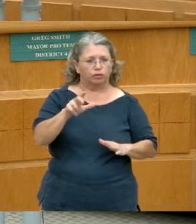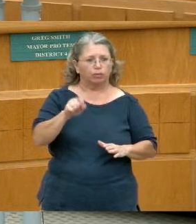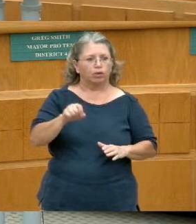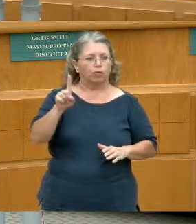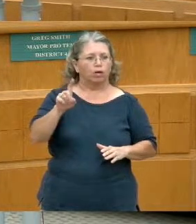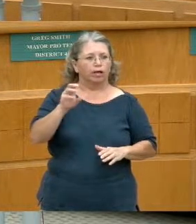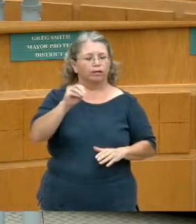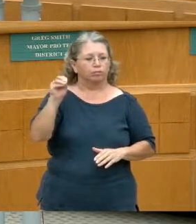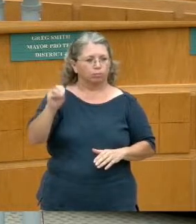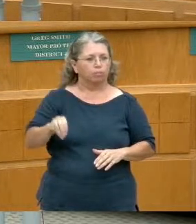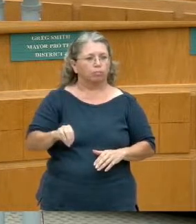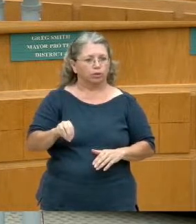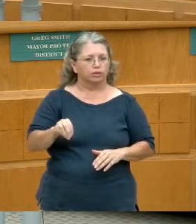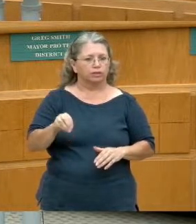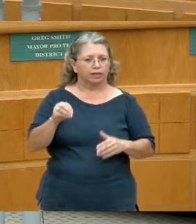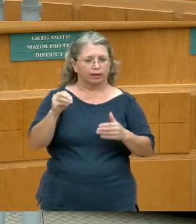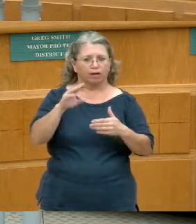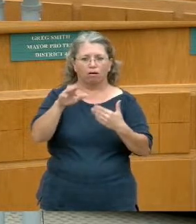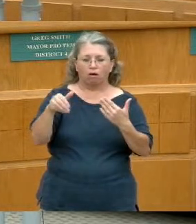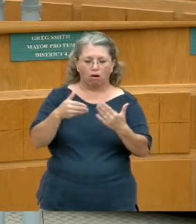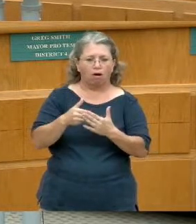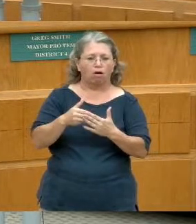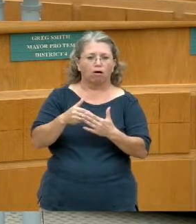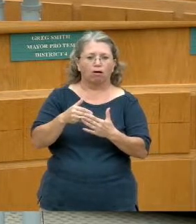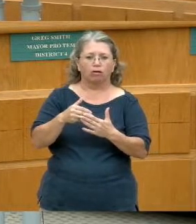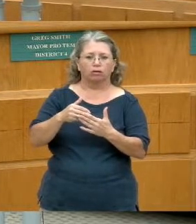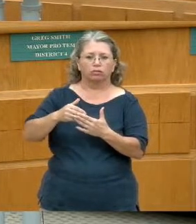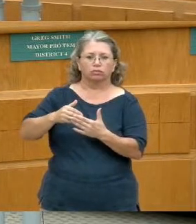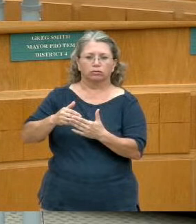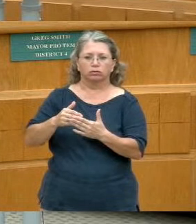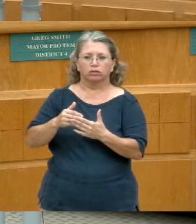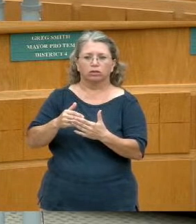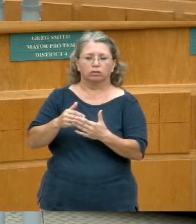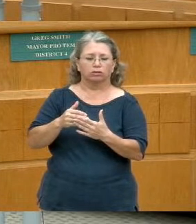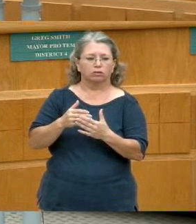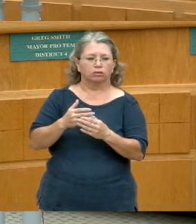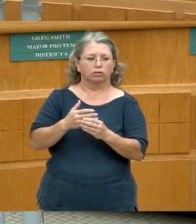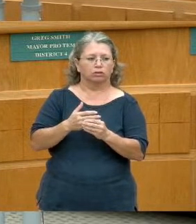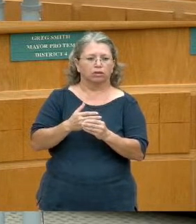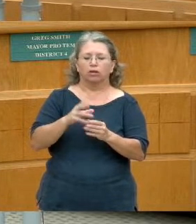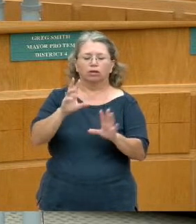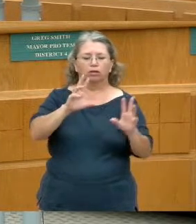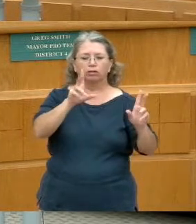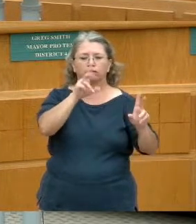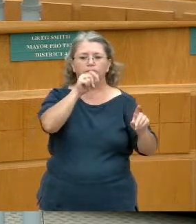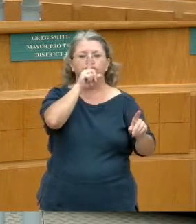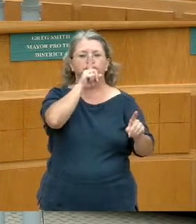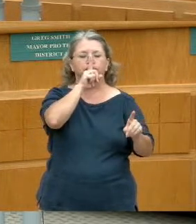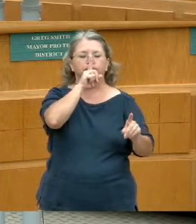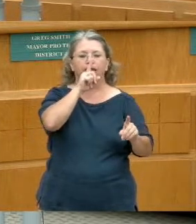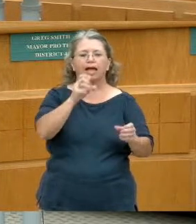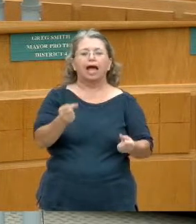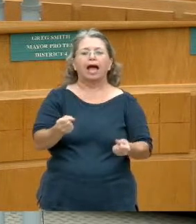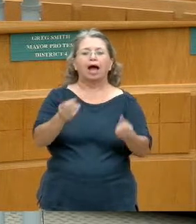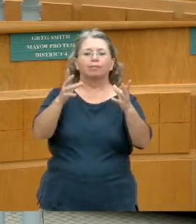So it's about 3.1% of all the tests are positive right now, and that's... No, that's the number of tests. Oh.